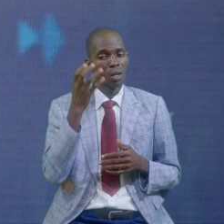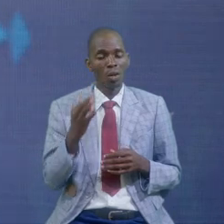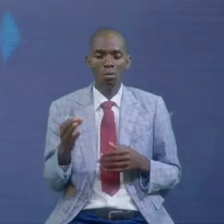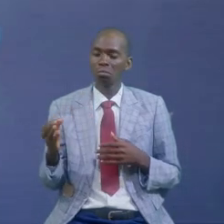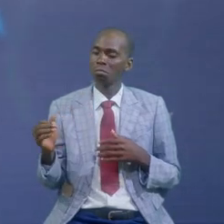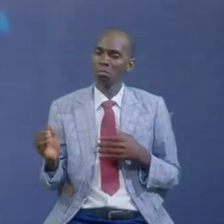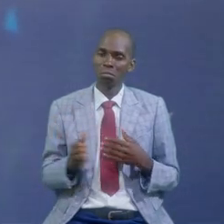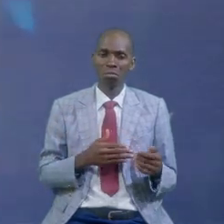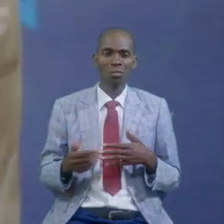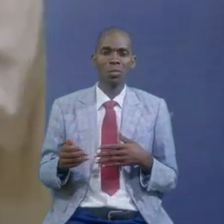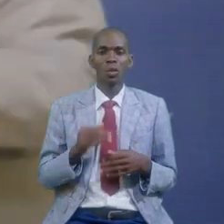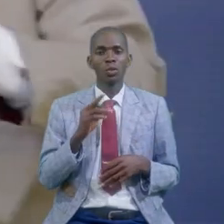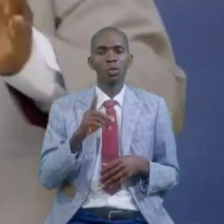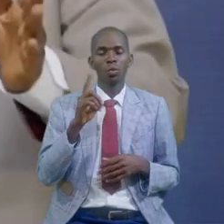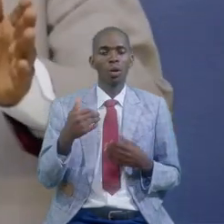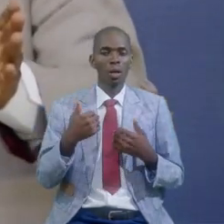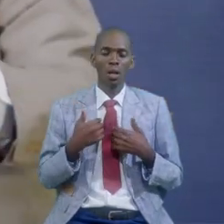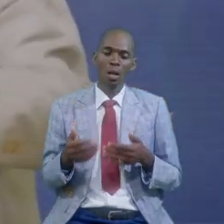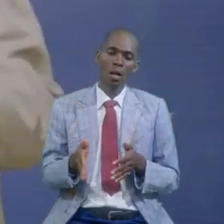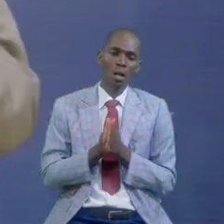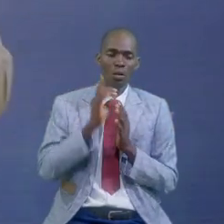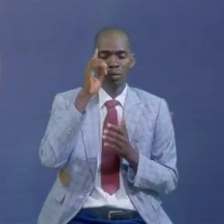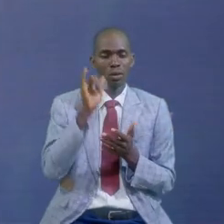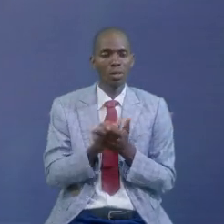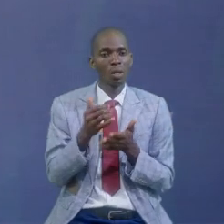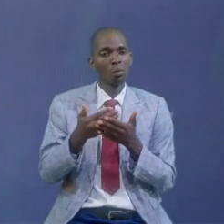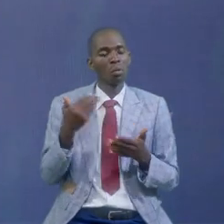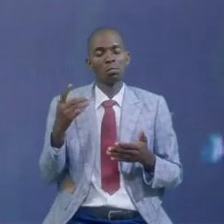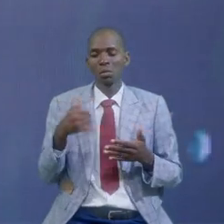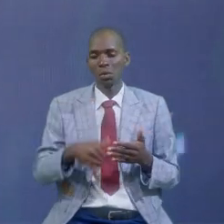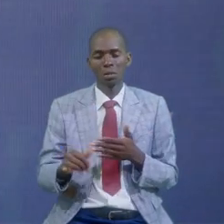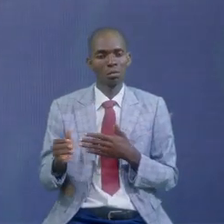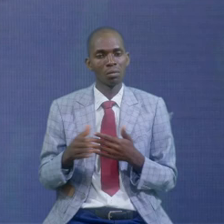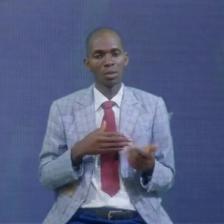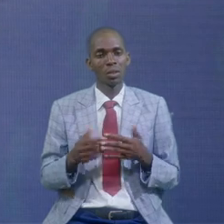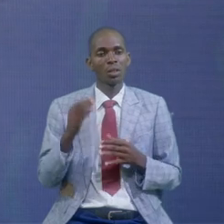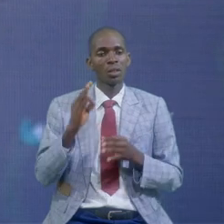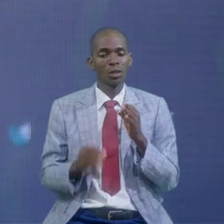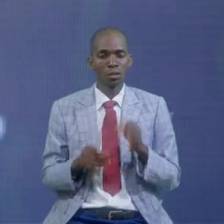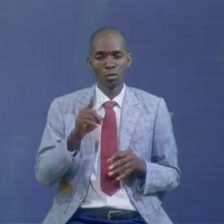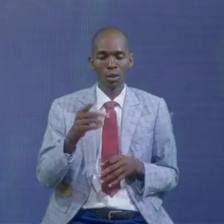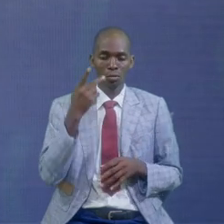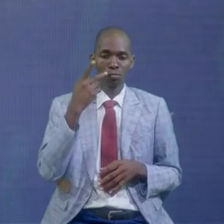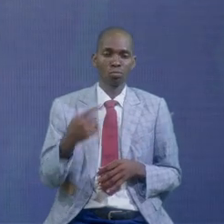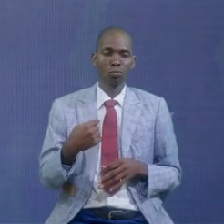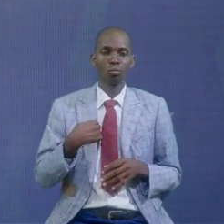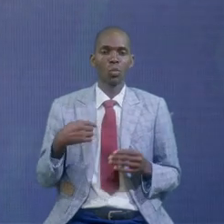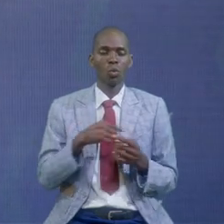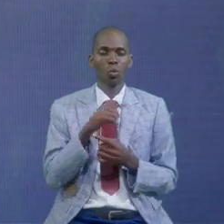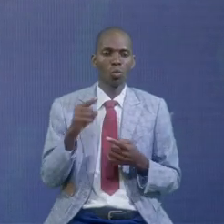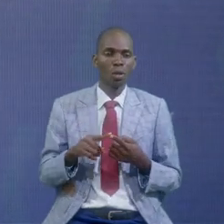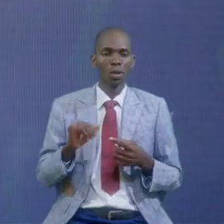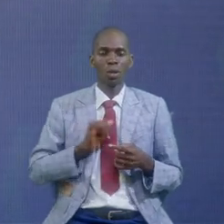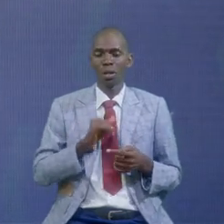Nevertheless, nobody has asked for that before, but nevertheless, if thou see me when I am